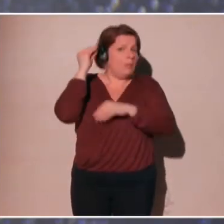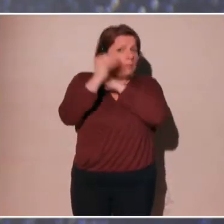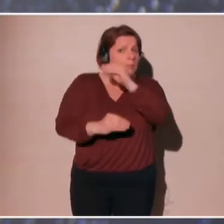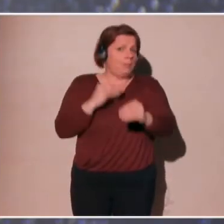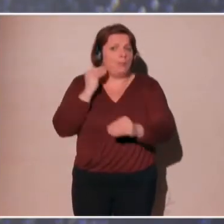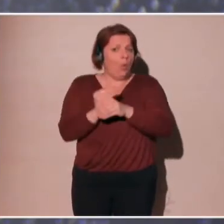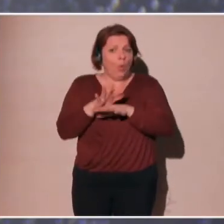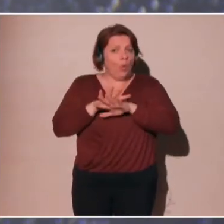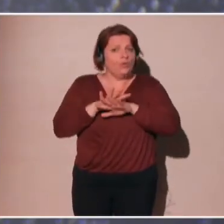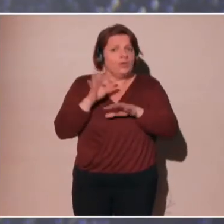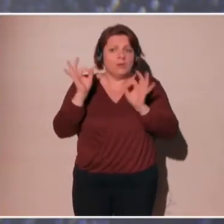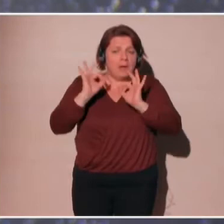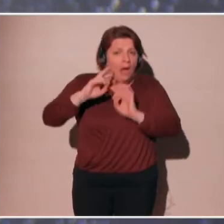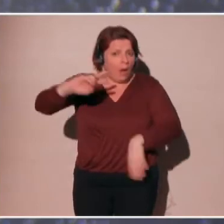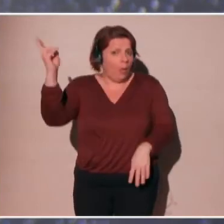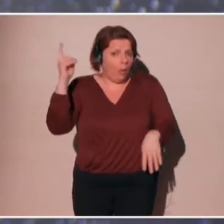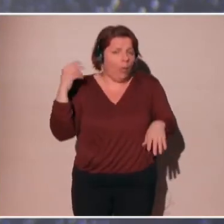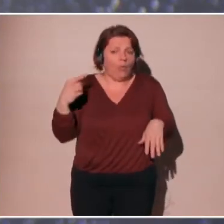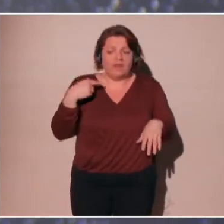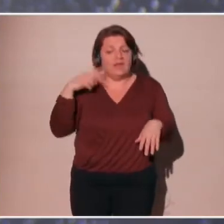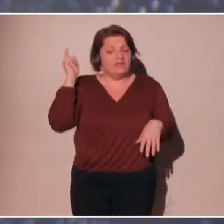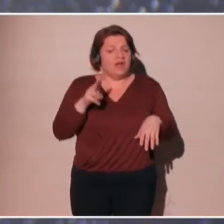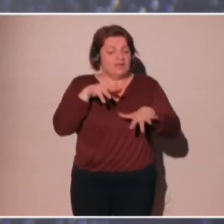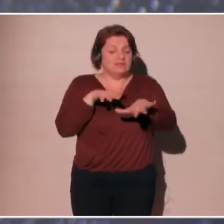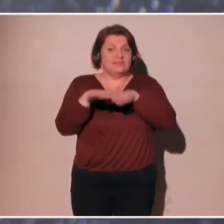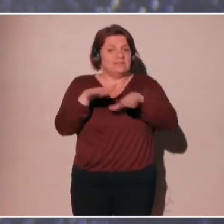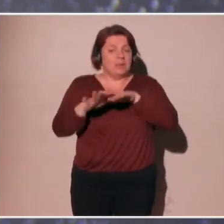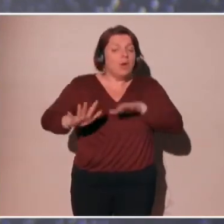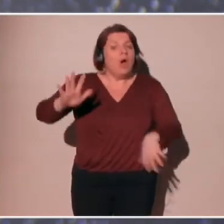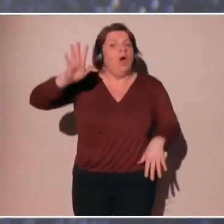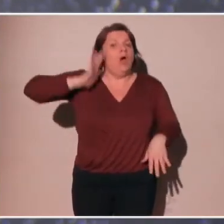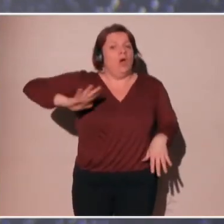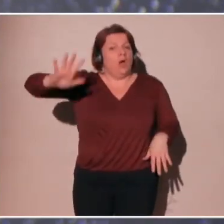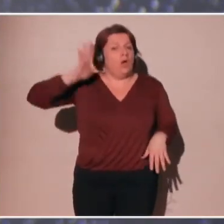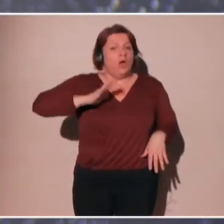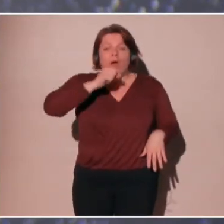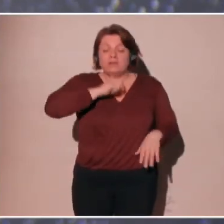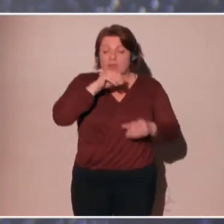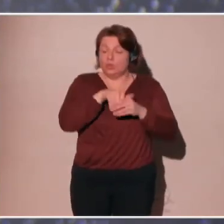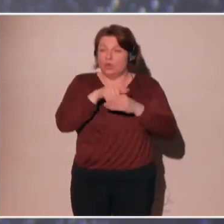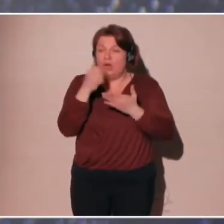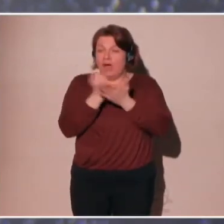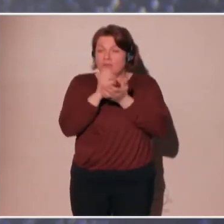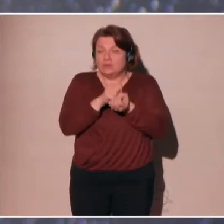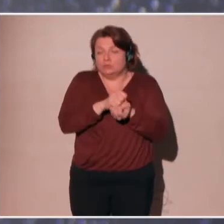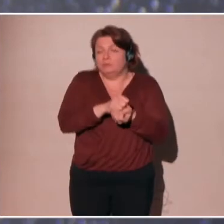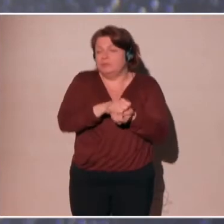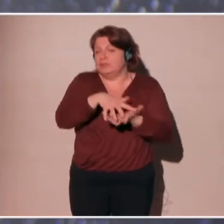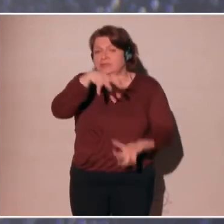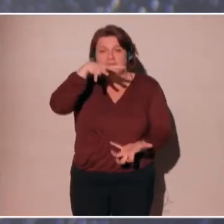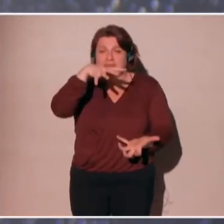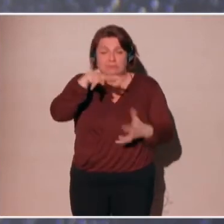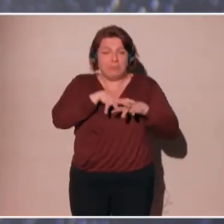a unique system concerning health data. It comes from a very old system.